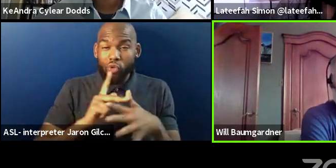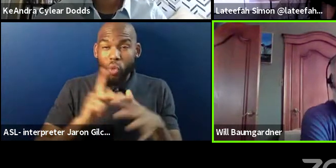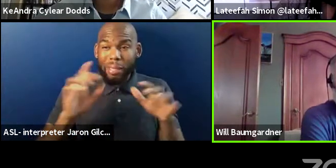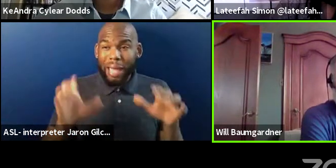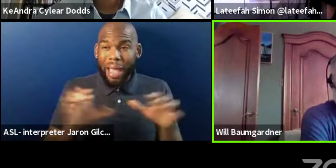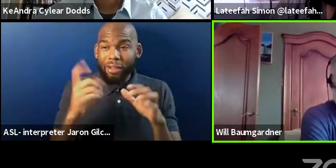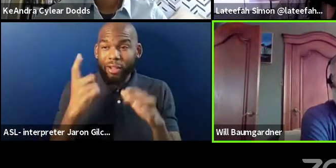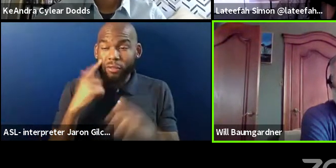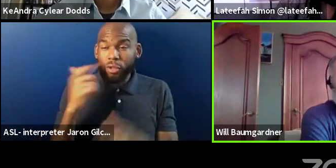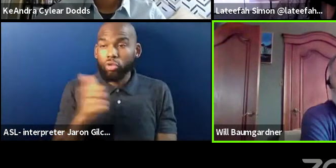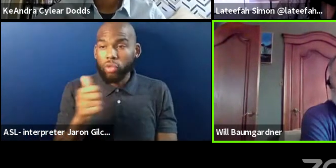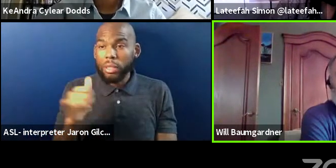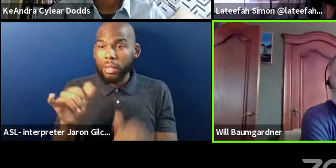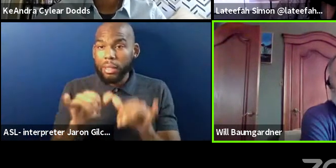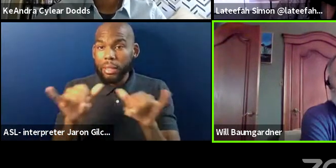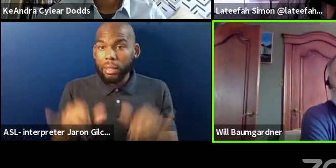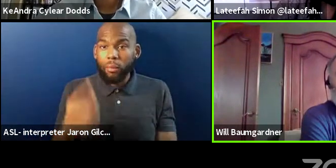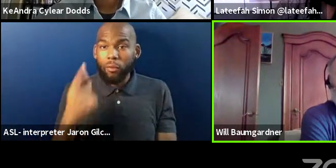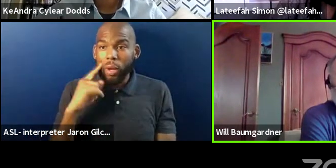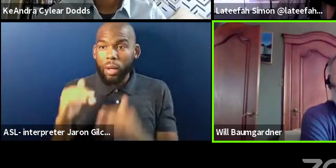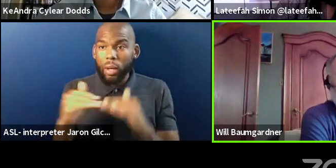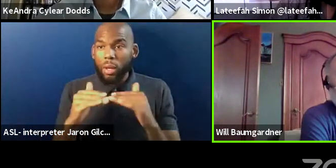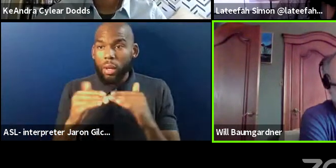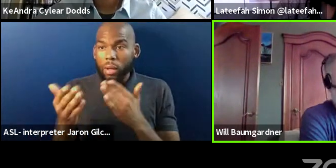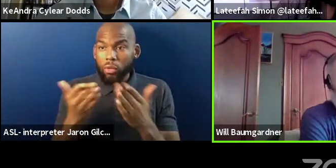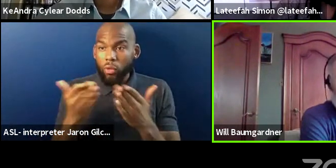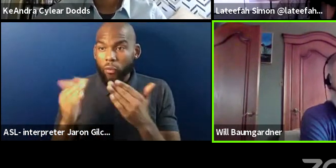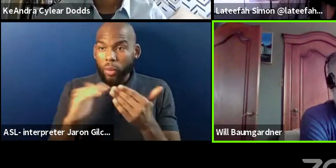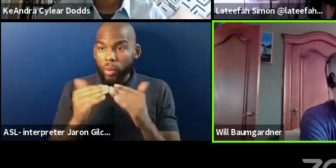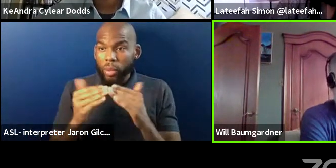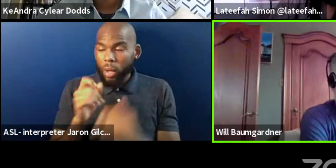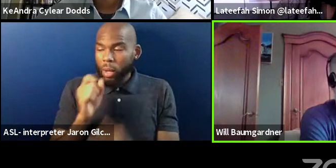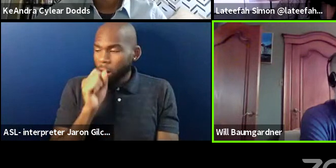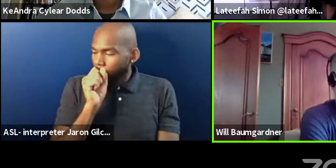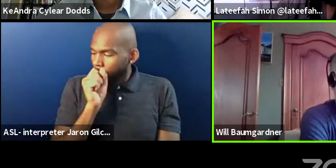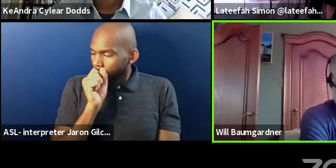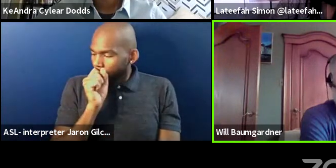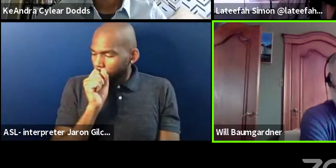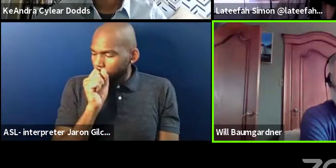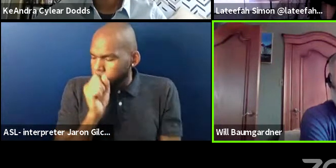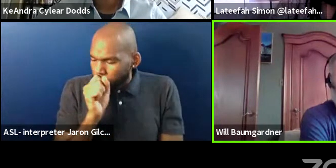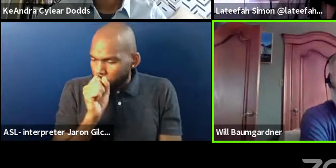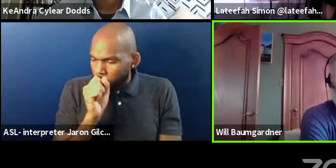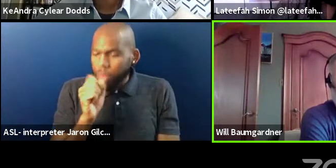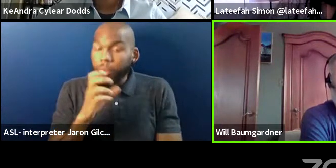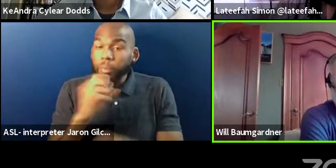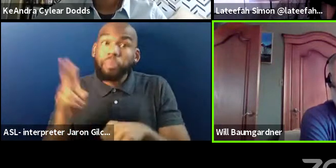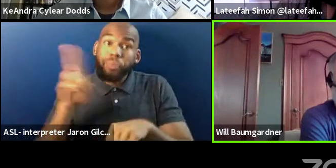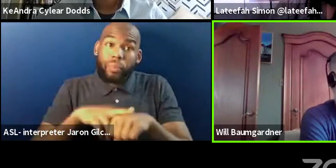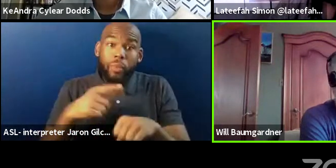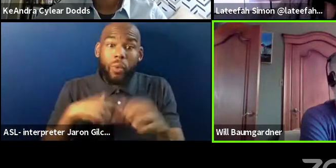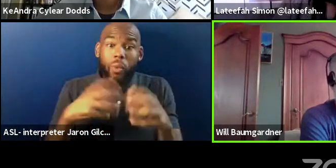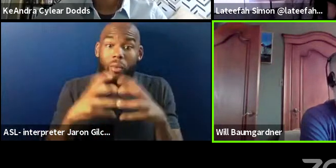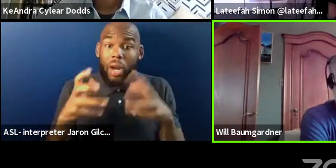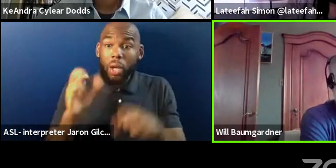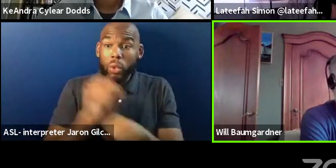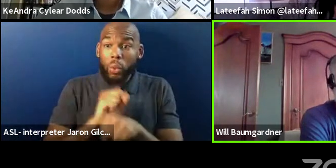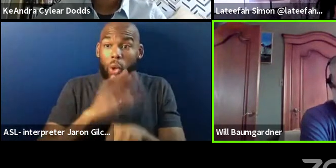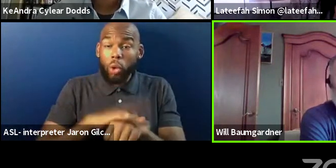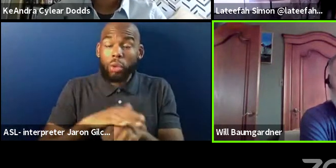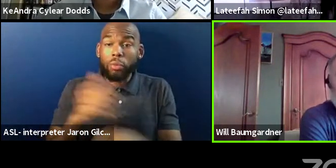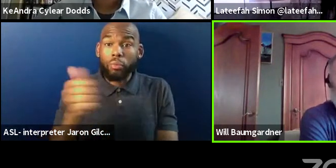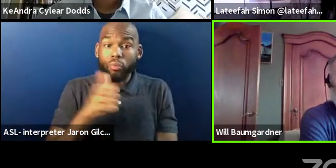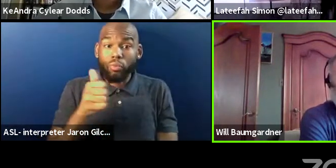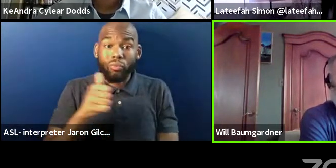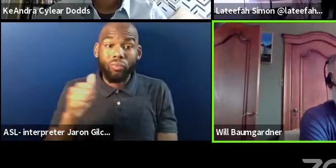systems to more equitably serve communities? There's a lot we can do. Obviously, we need to work on many fronts, transit service